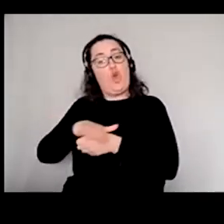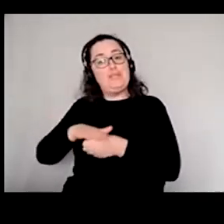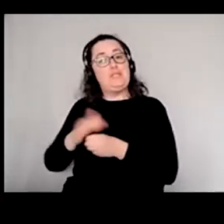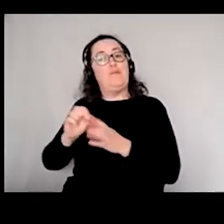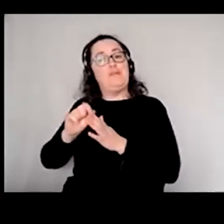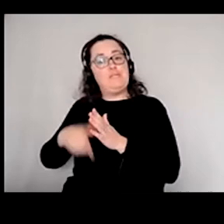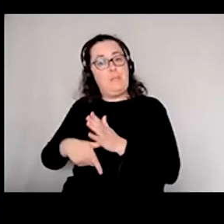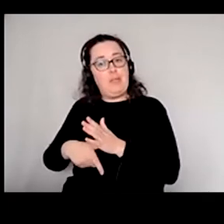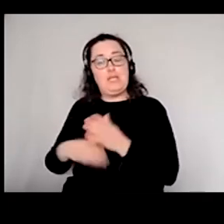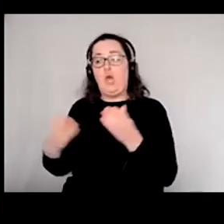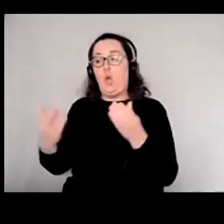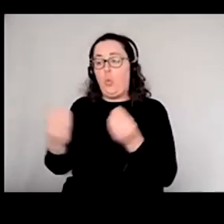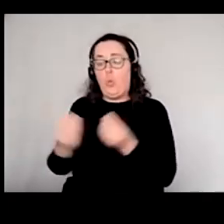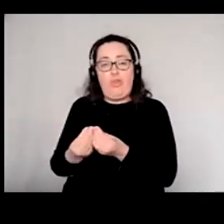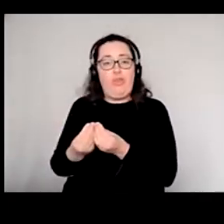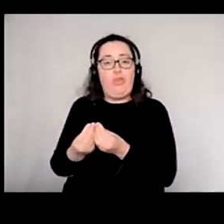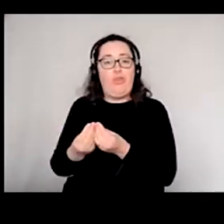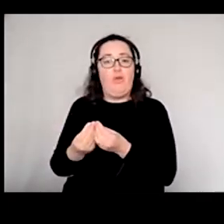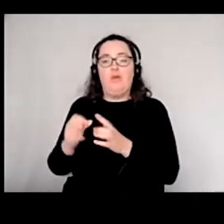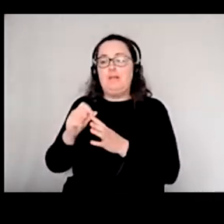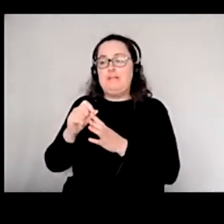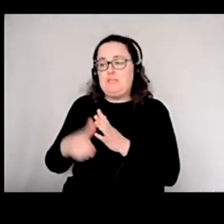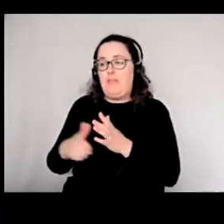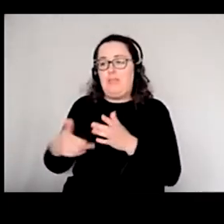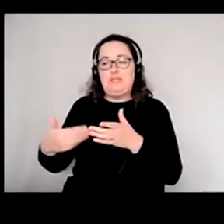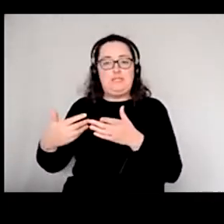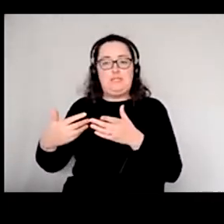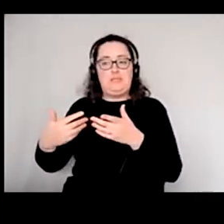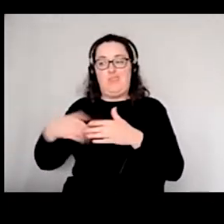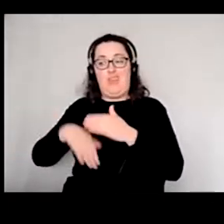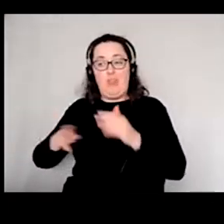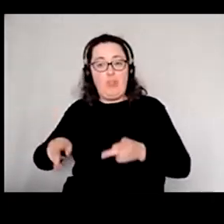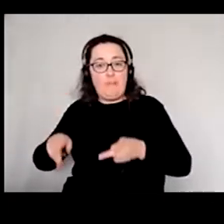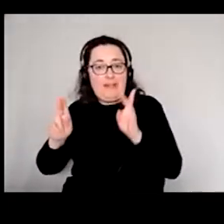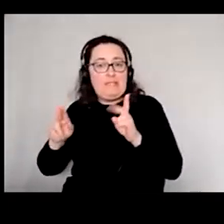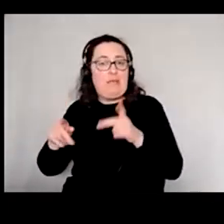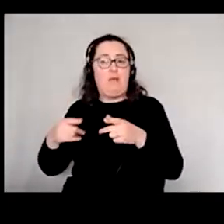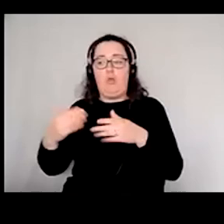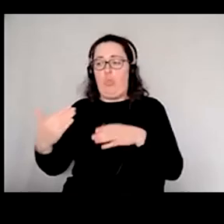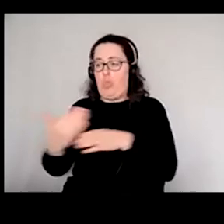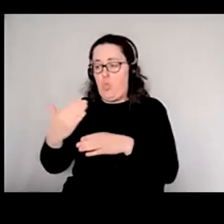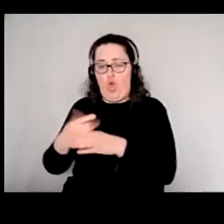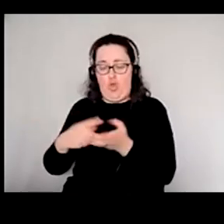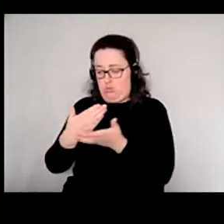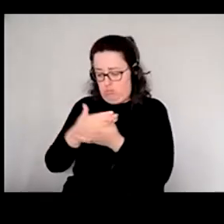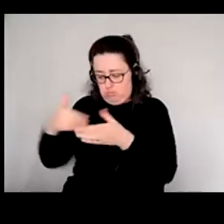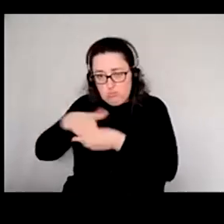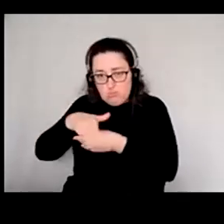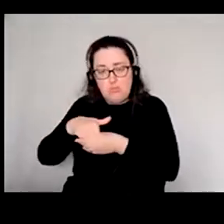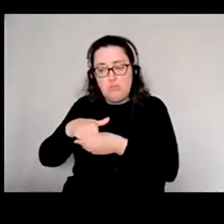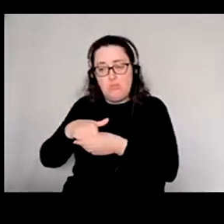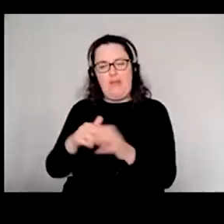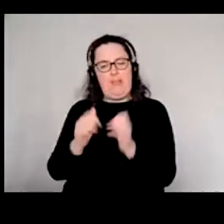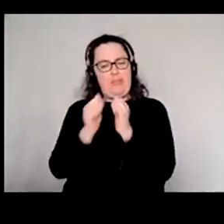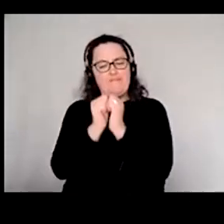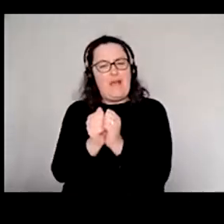within a disabled or disability context within a building and within the work that I show, it's valued or viewed